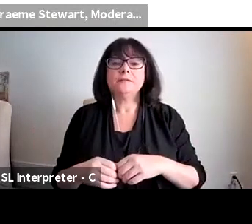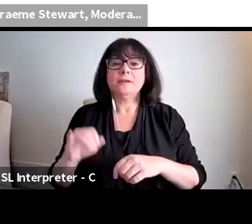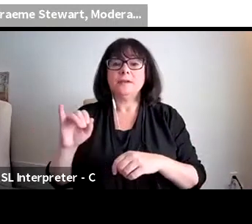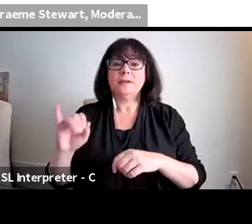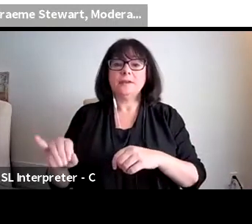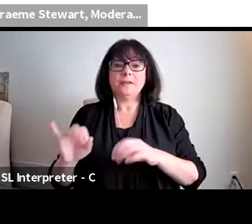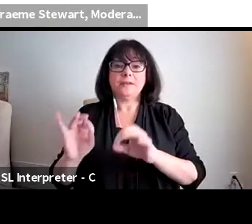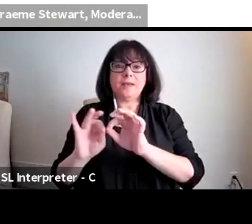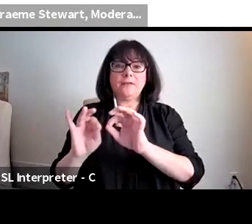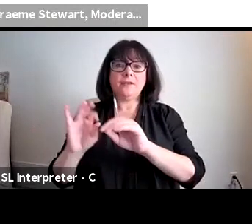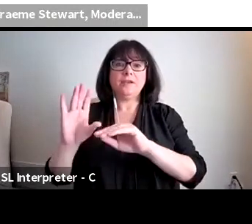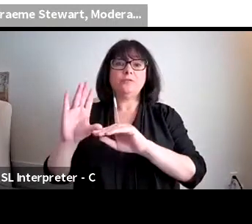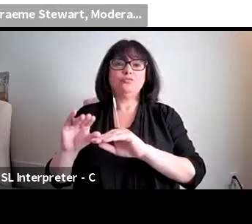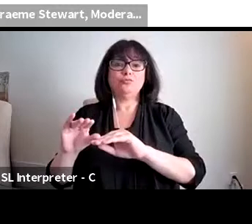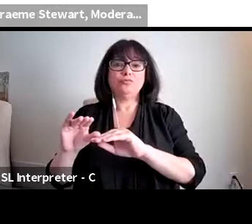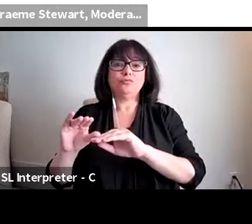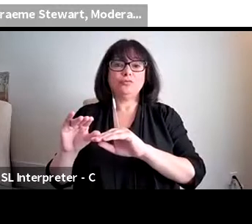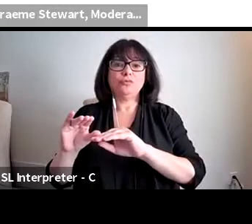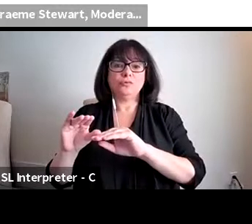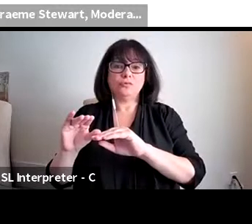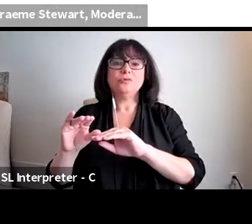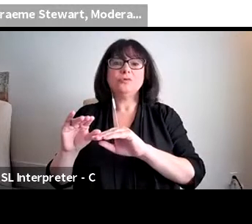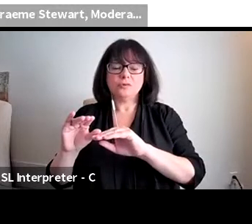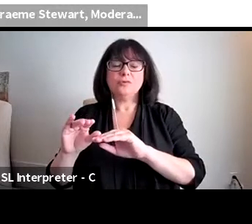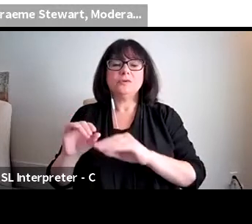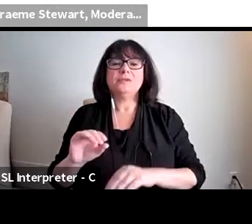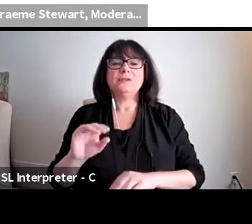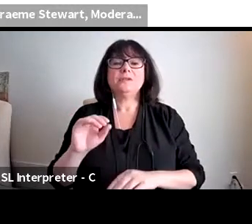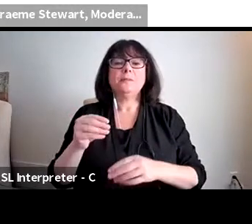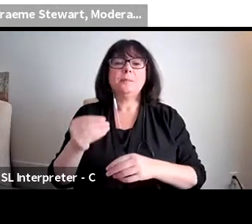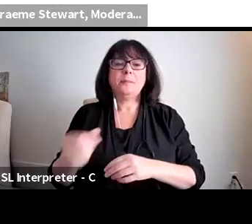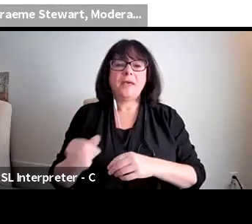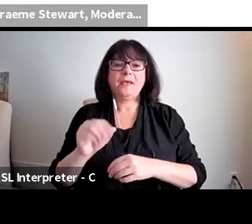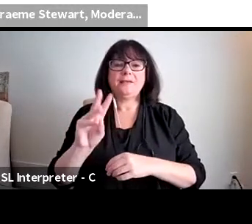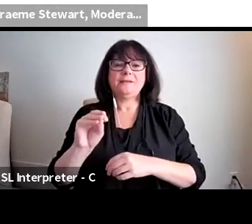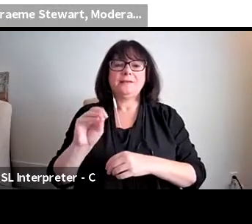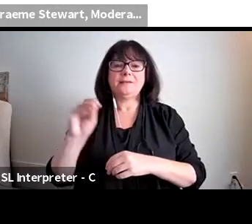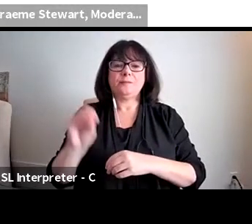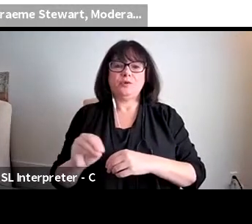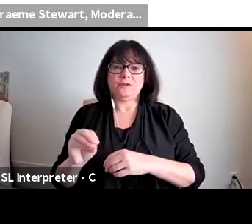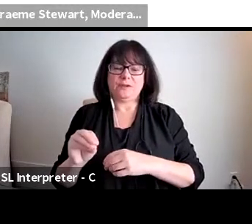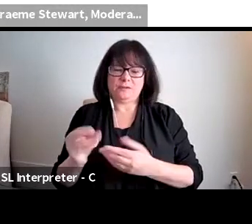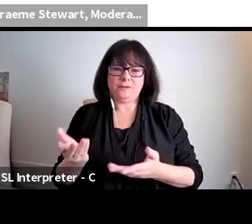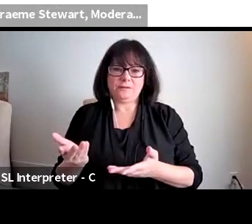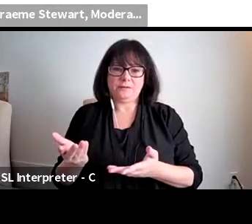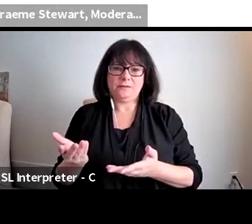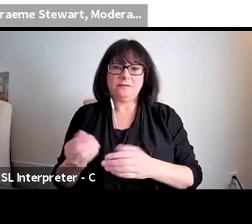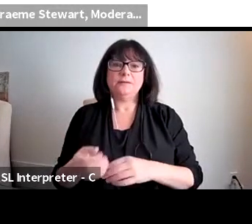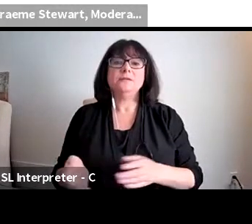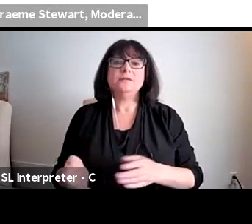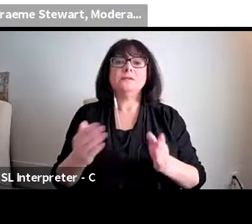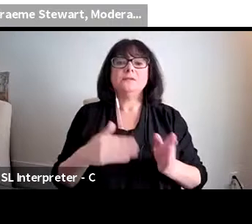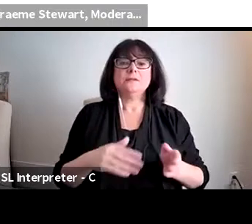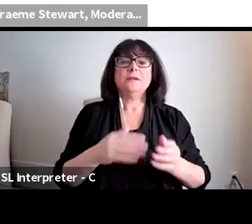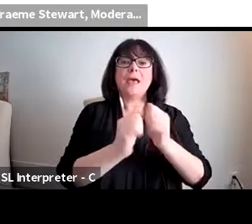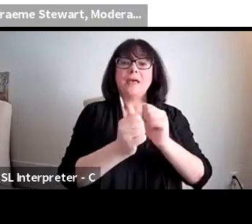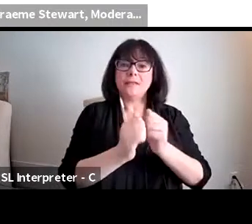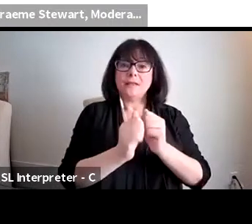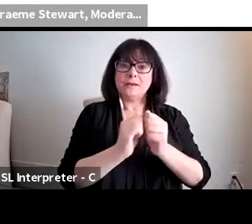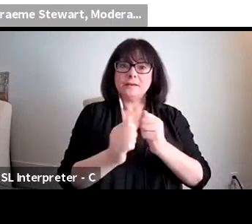to 60%. Athletics has been now offering on-campus